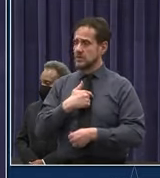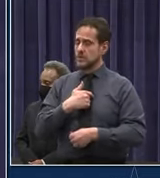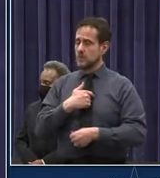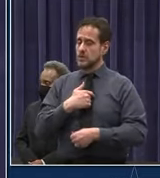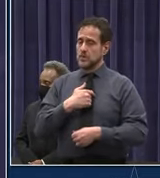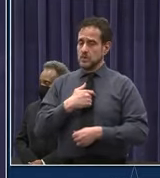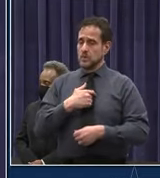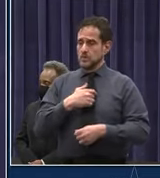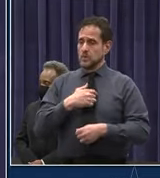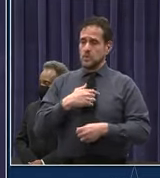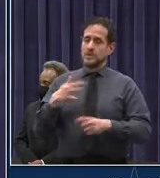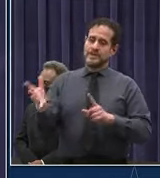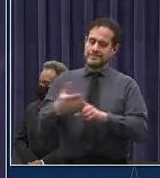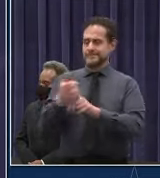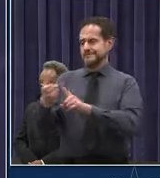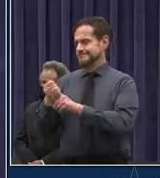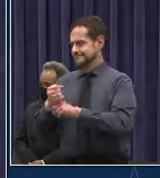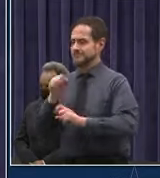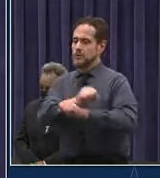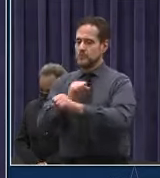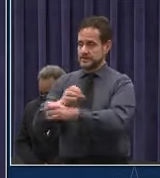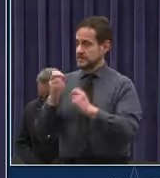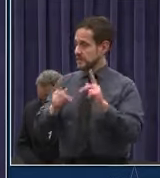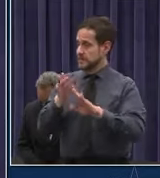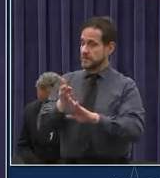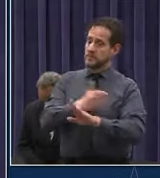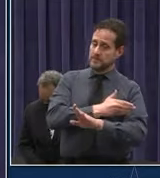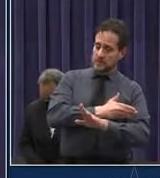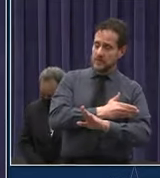of staking out, trying